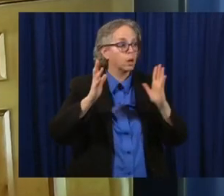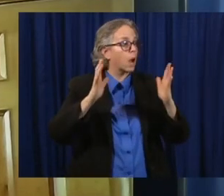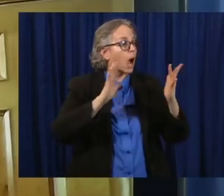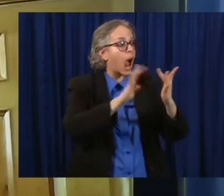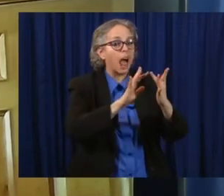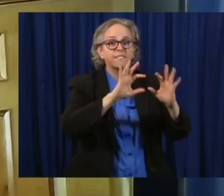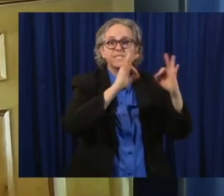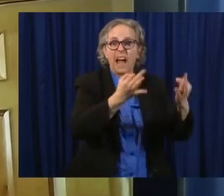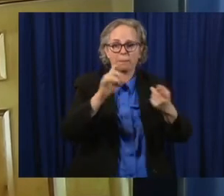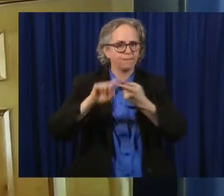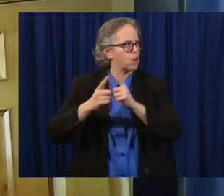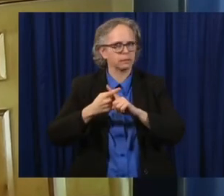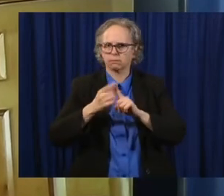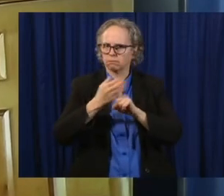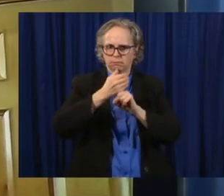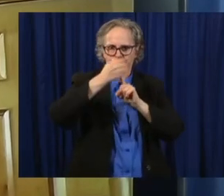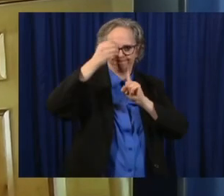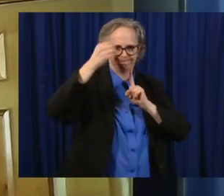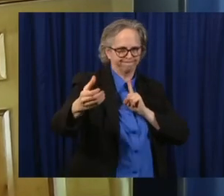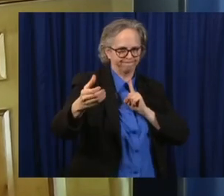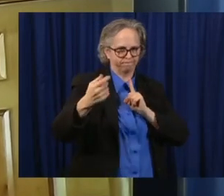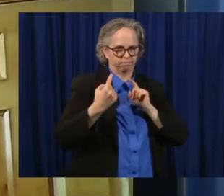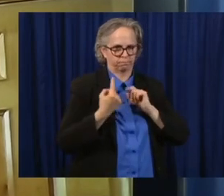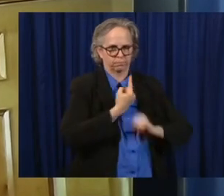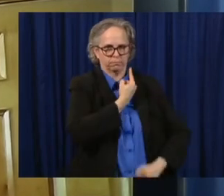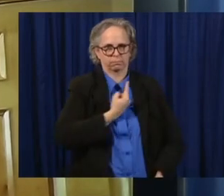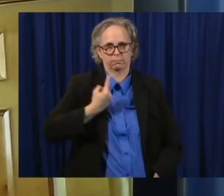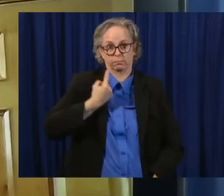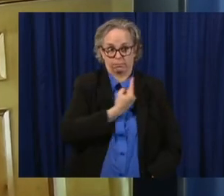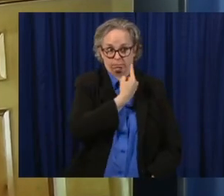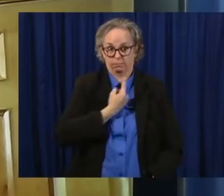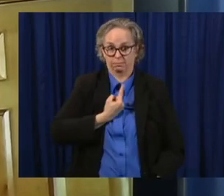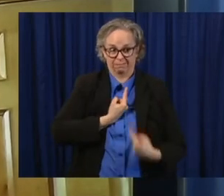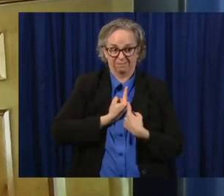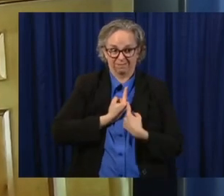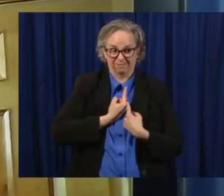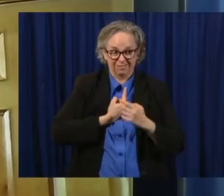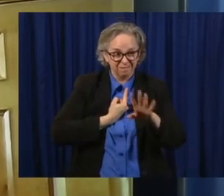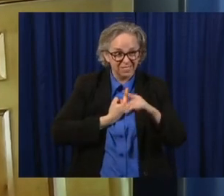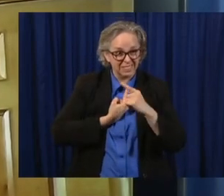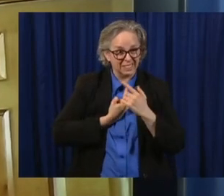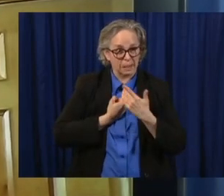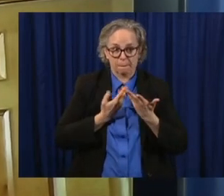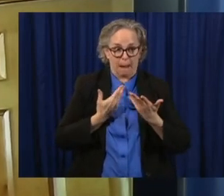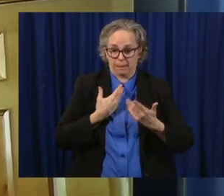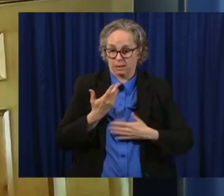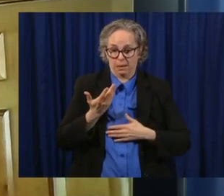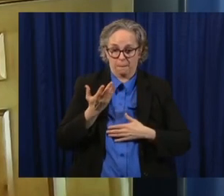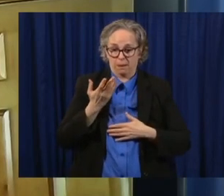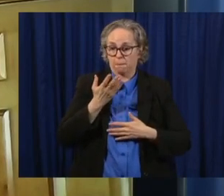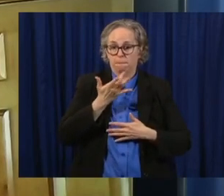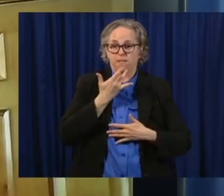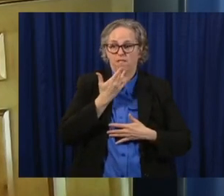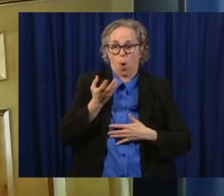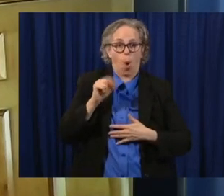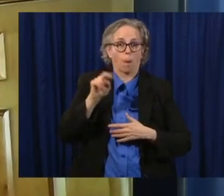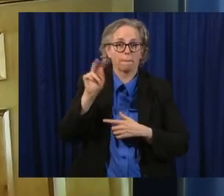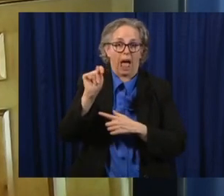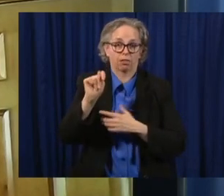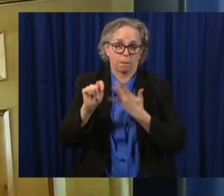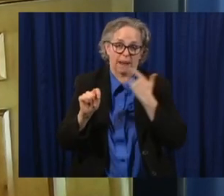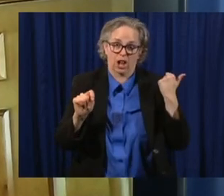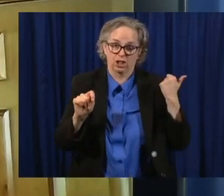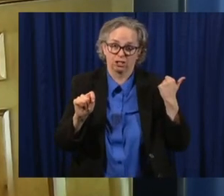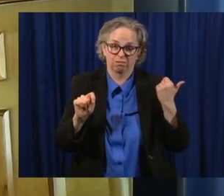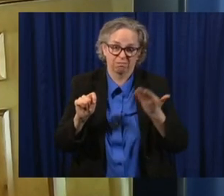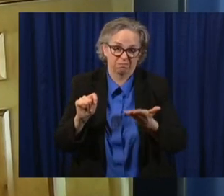friends. Ideally, he would have his own bathroom, so he'd really be separated from everybody else at that point. And then he would need